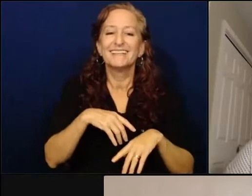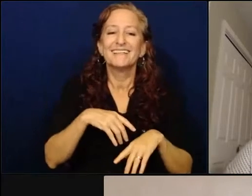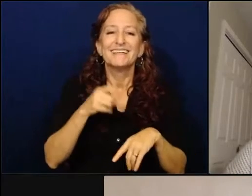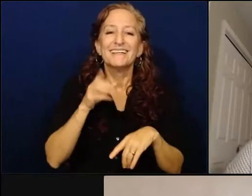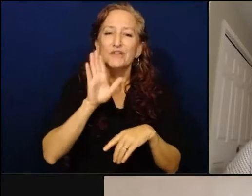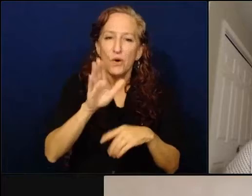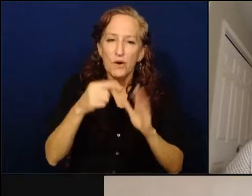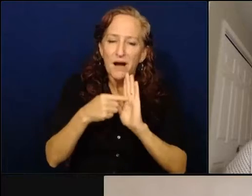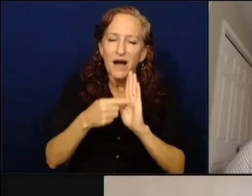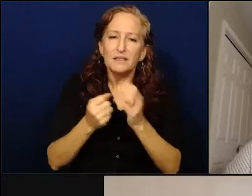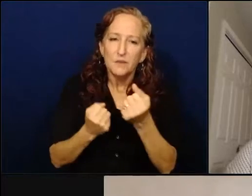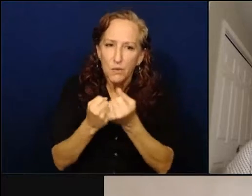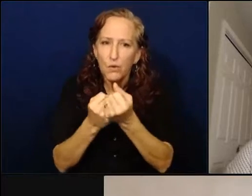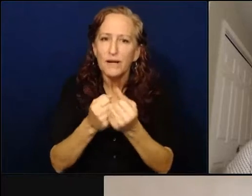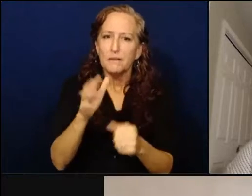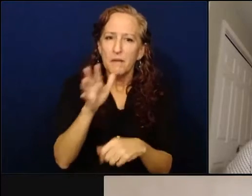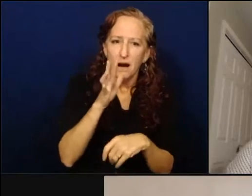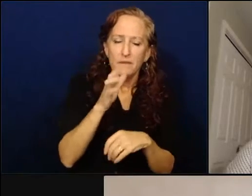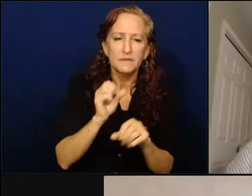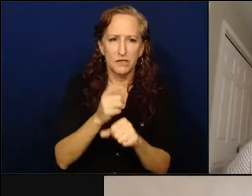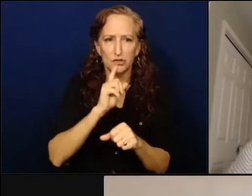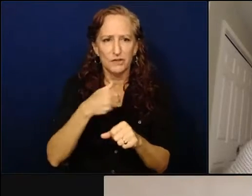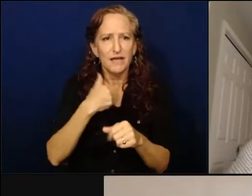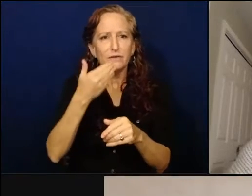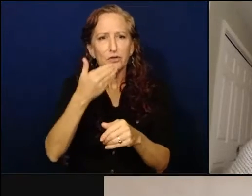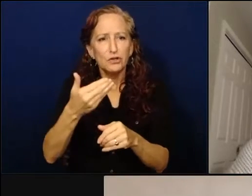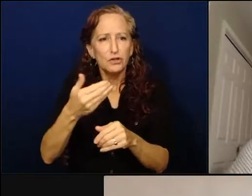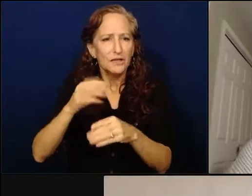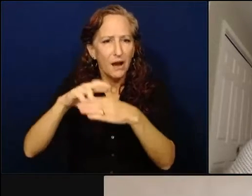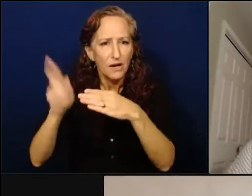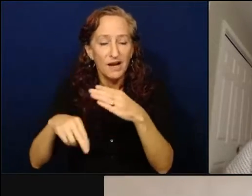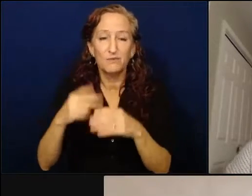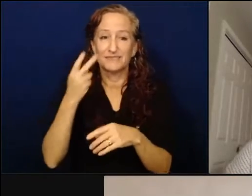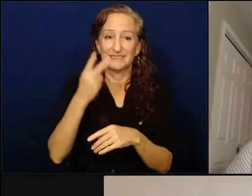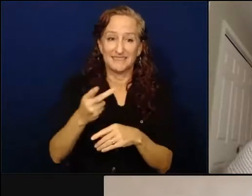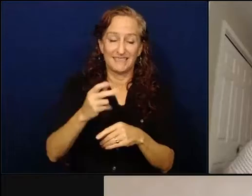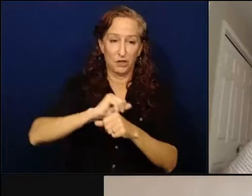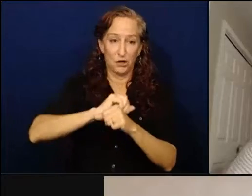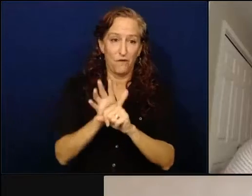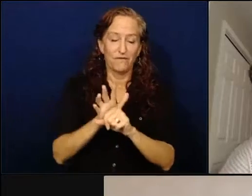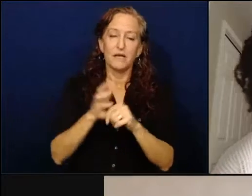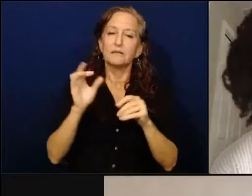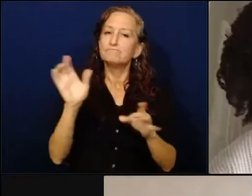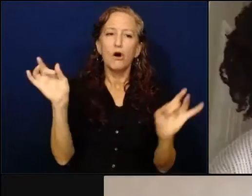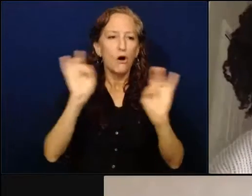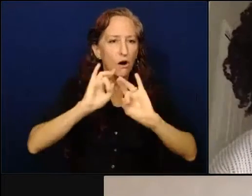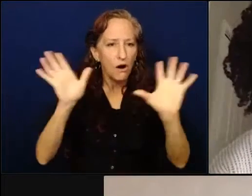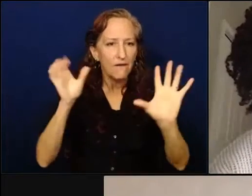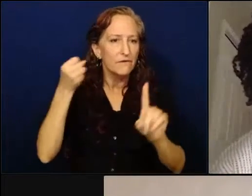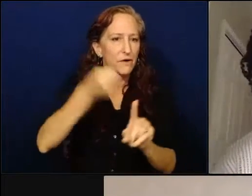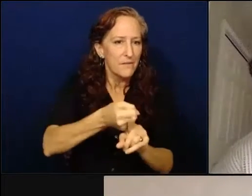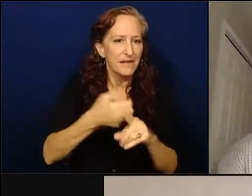supporting better outcomes for mothers. And we've all witnessed how COVID-19 has had a devastating impact on our healthcare system. It's really impacted the